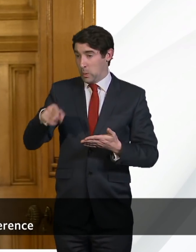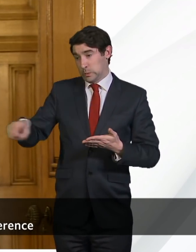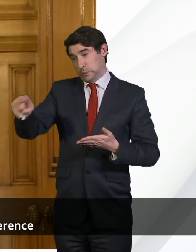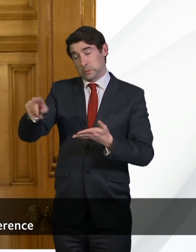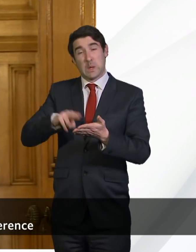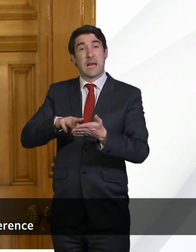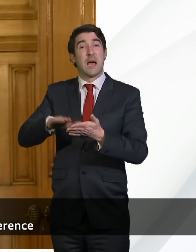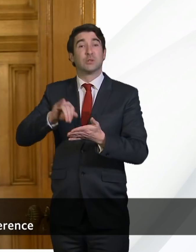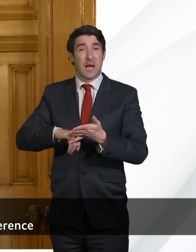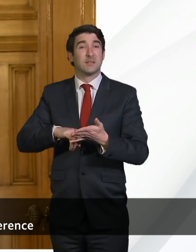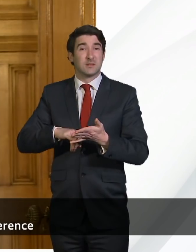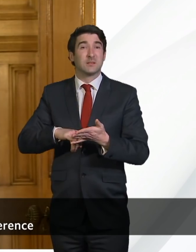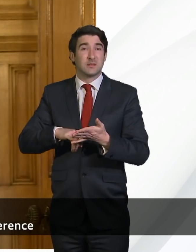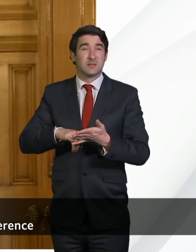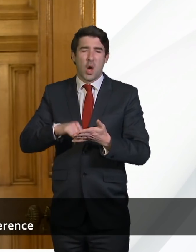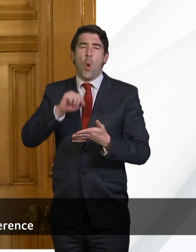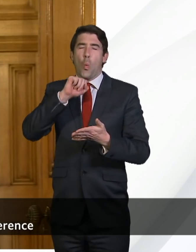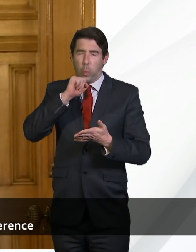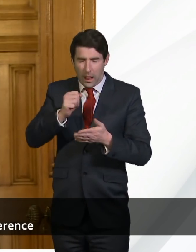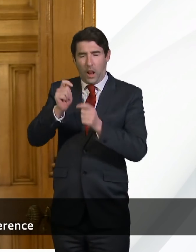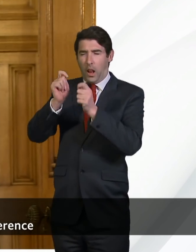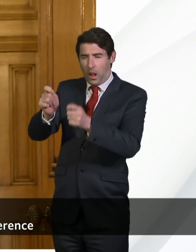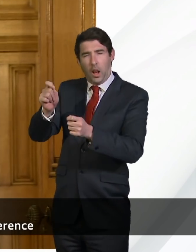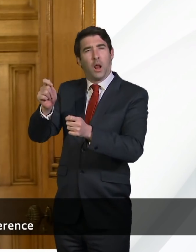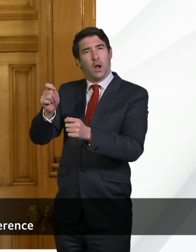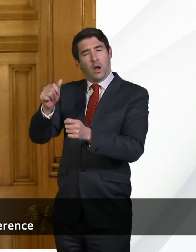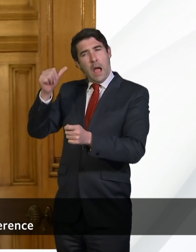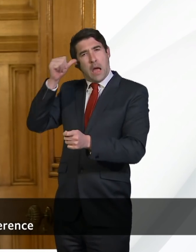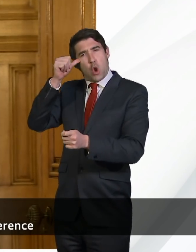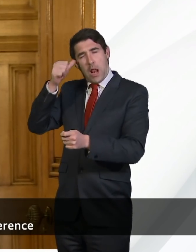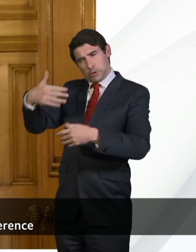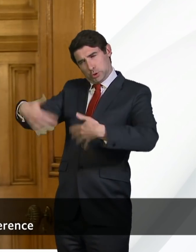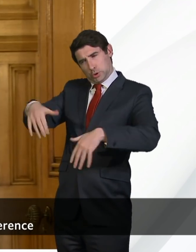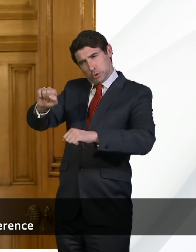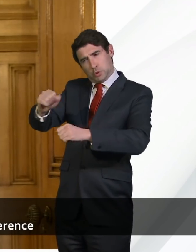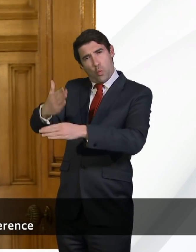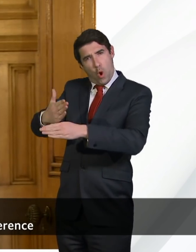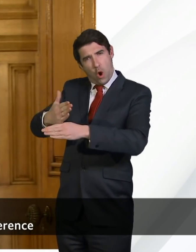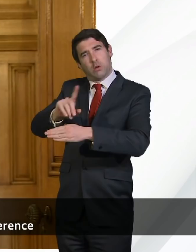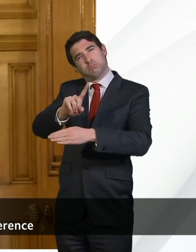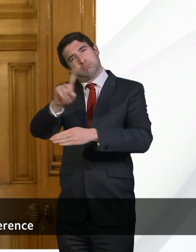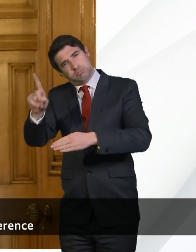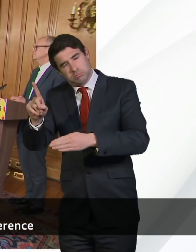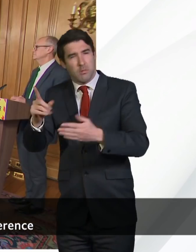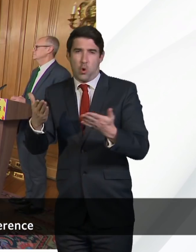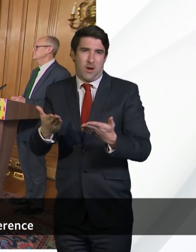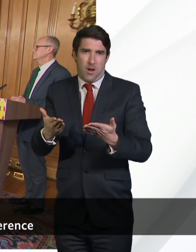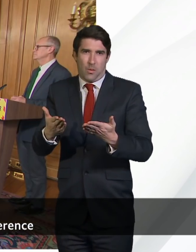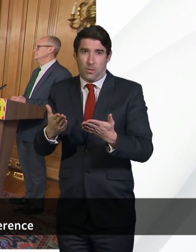the appropriate level of recognition at the right moment once we're through the worst of it. Oliver Wright from The